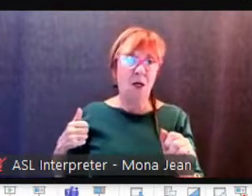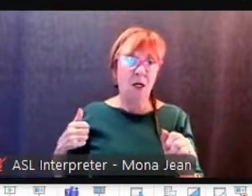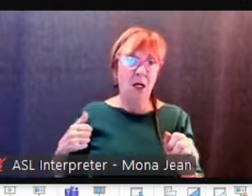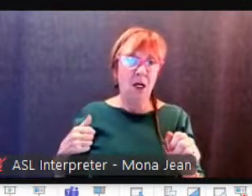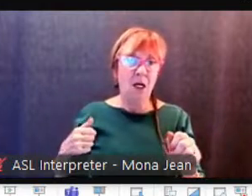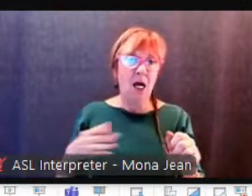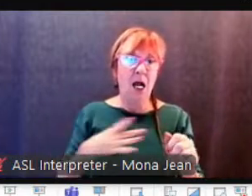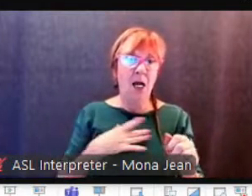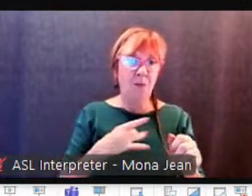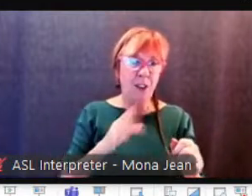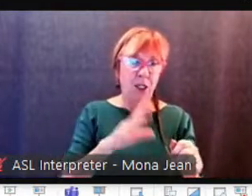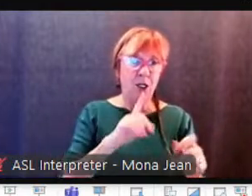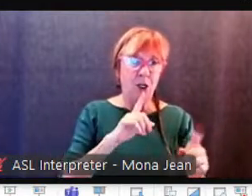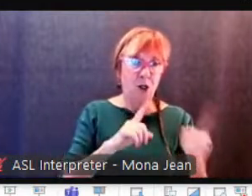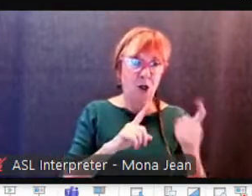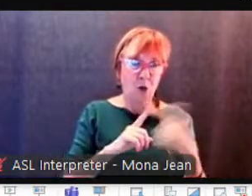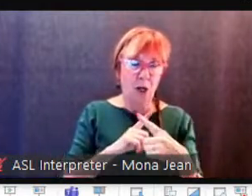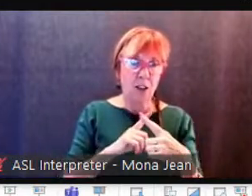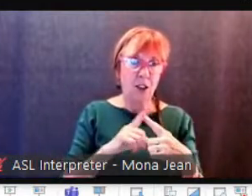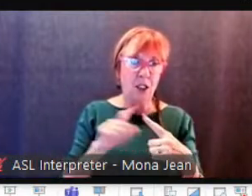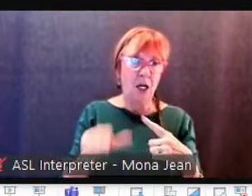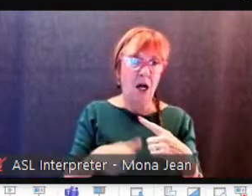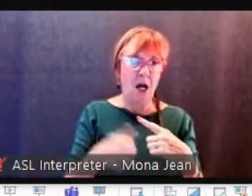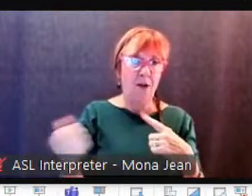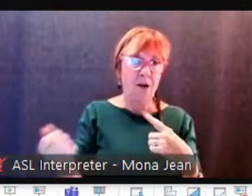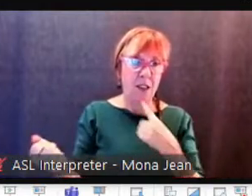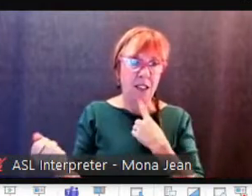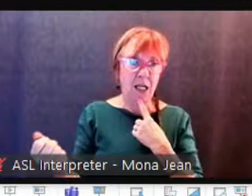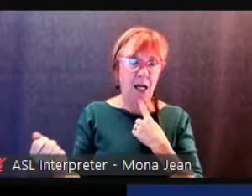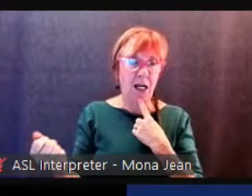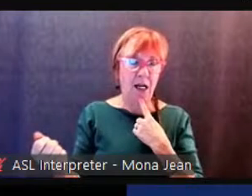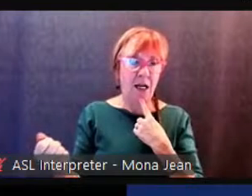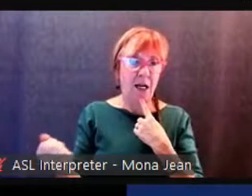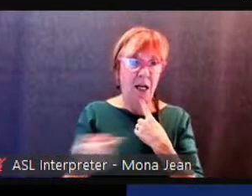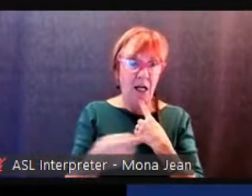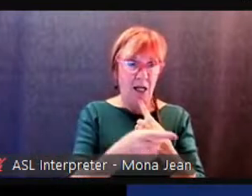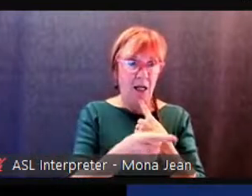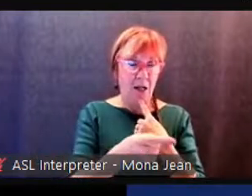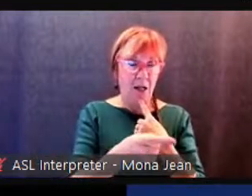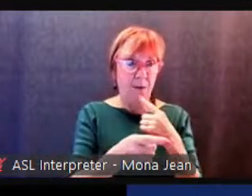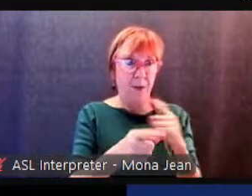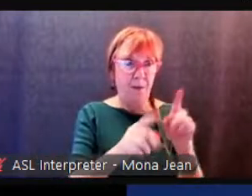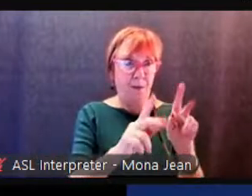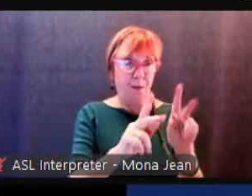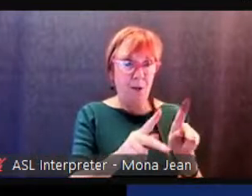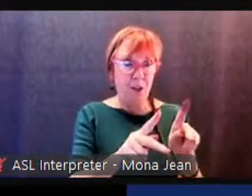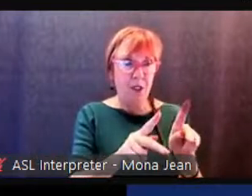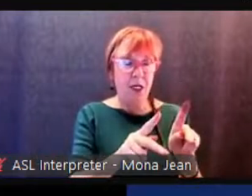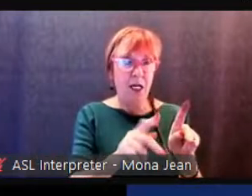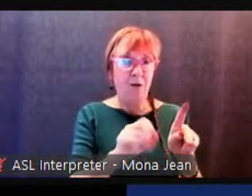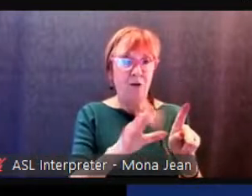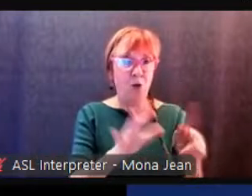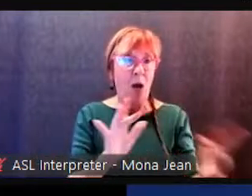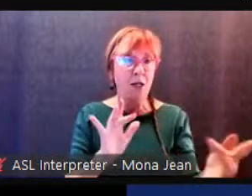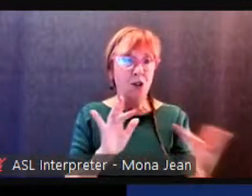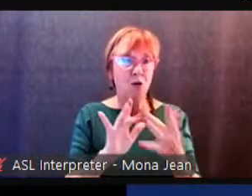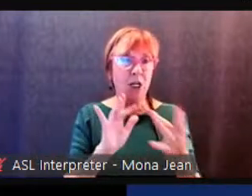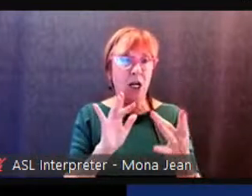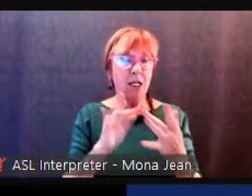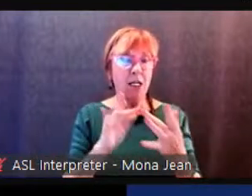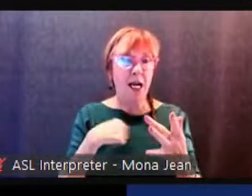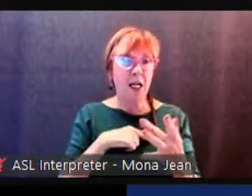the question. Another thing that I will mention is if the individual that asked that question reaches out to us at